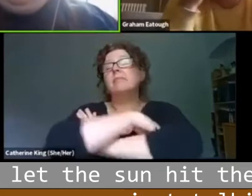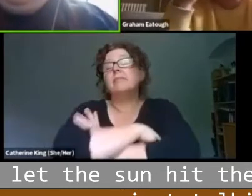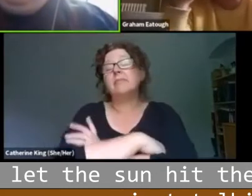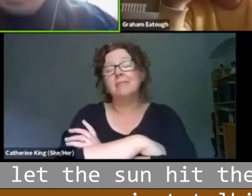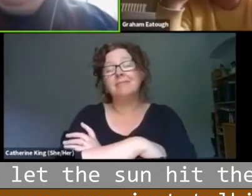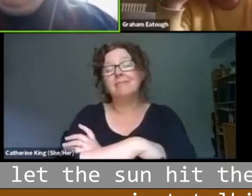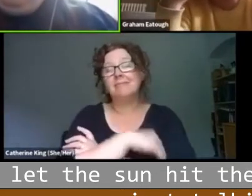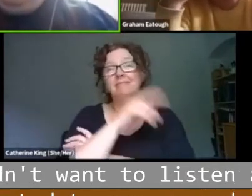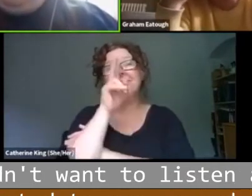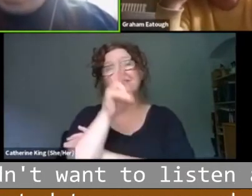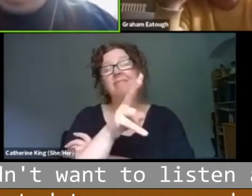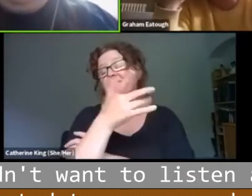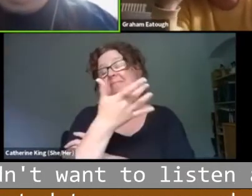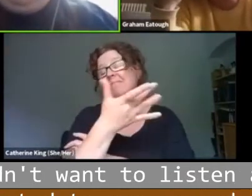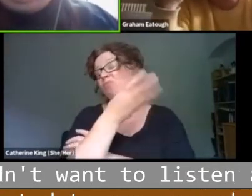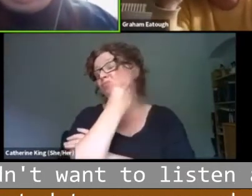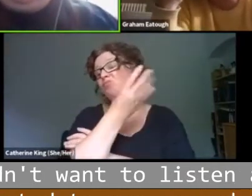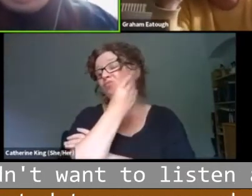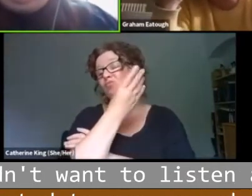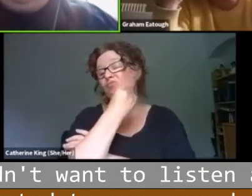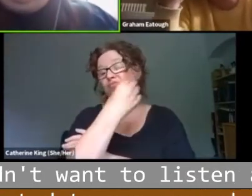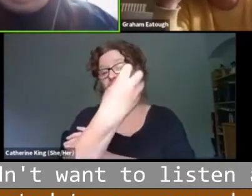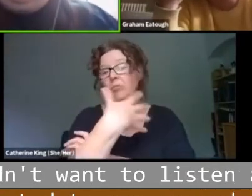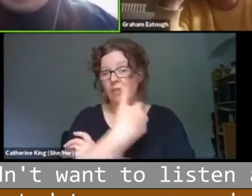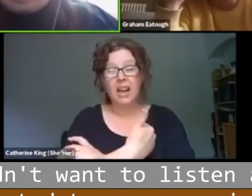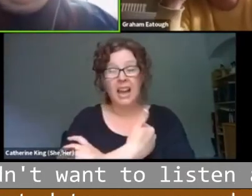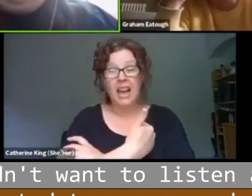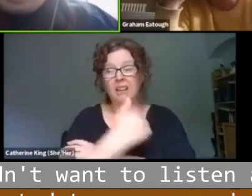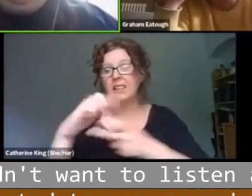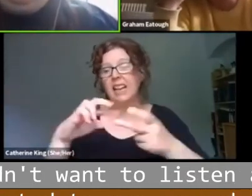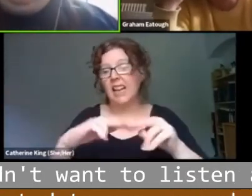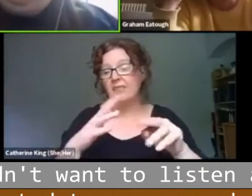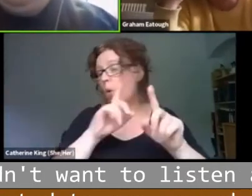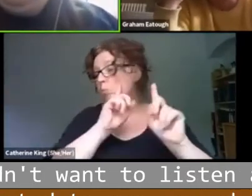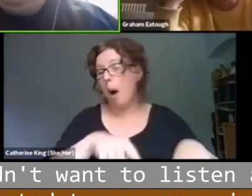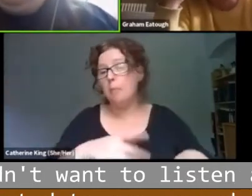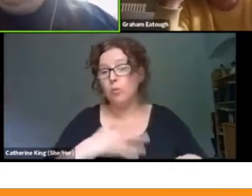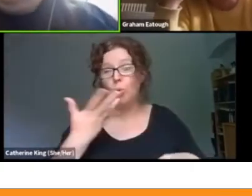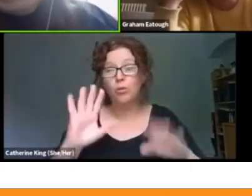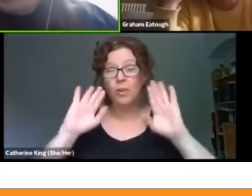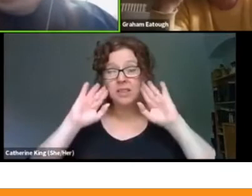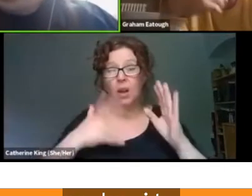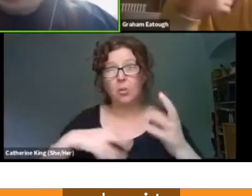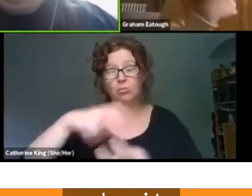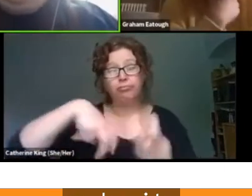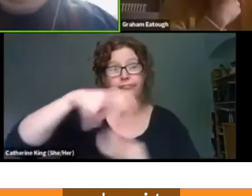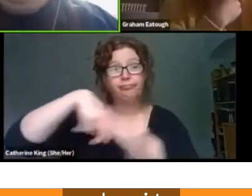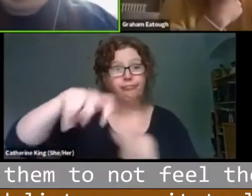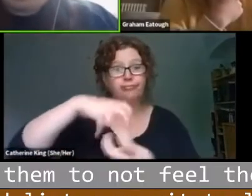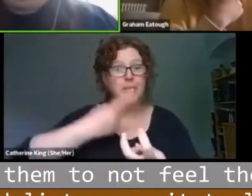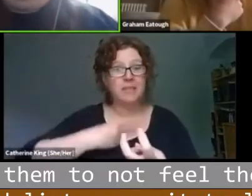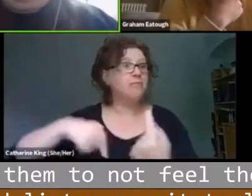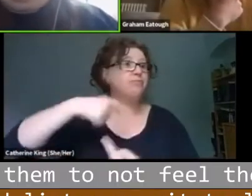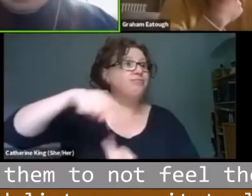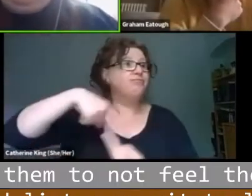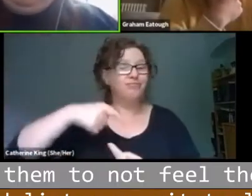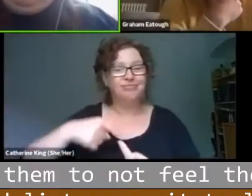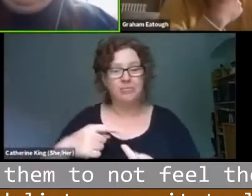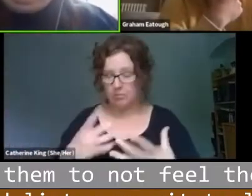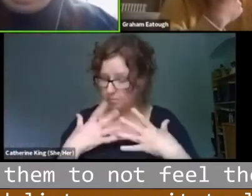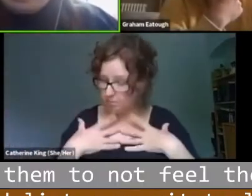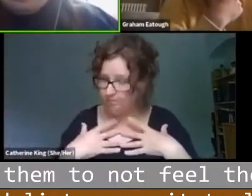were just talking behind it, they didn't want to listen at all. They just wanted to run around in circles. So be it. We wanted them